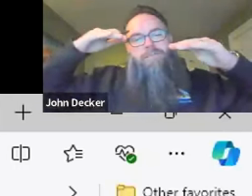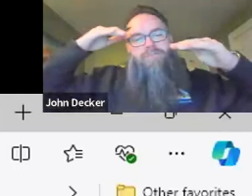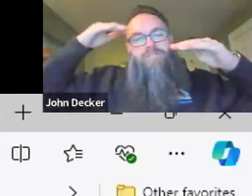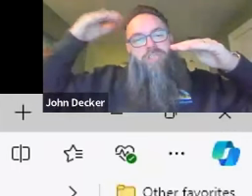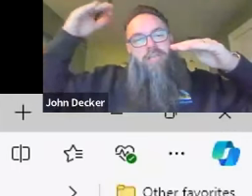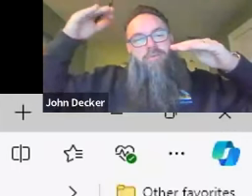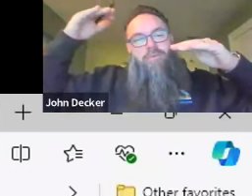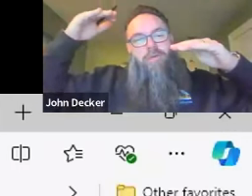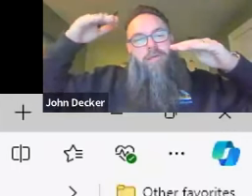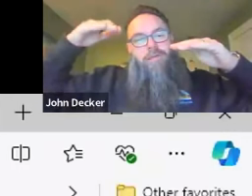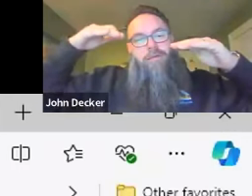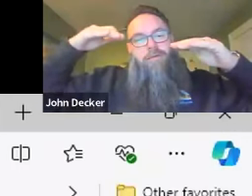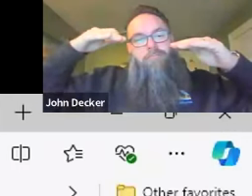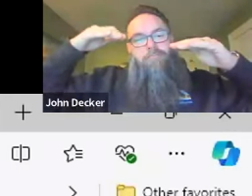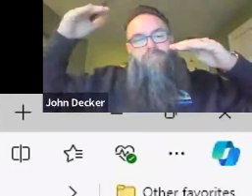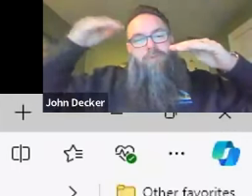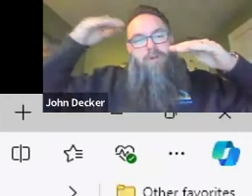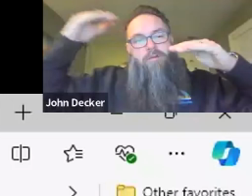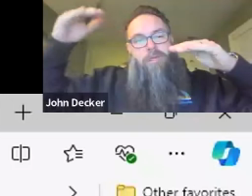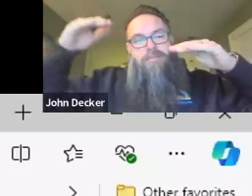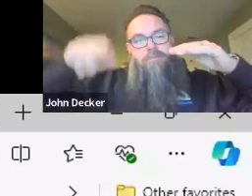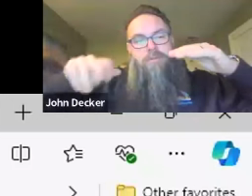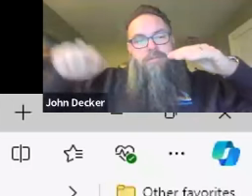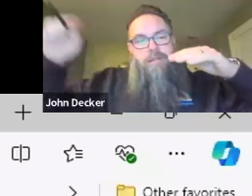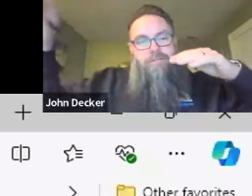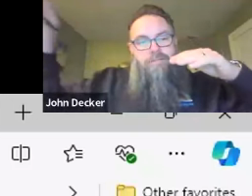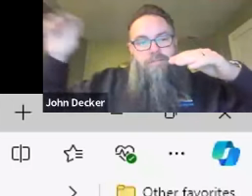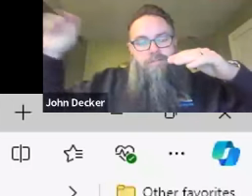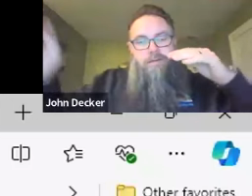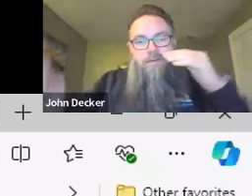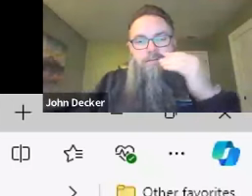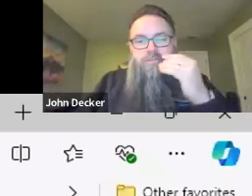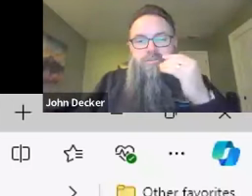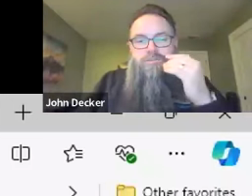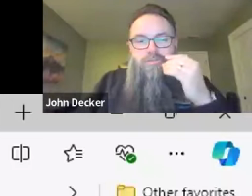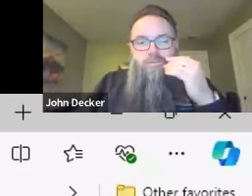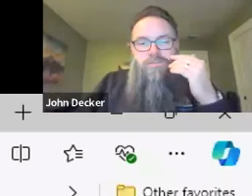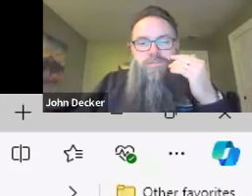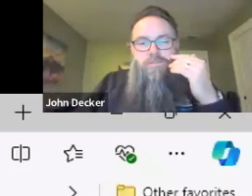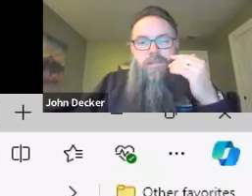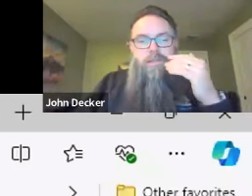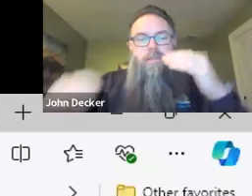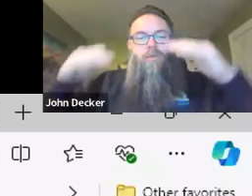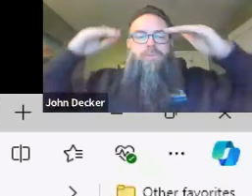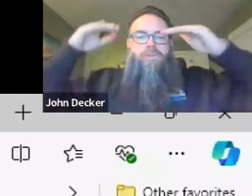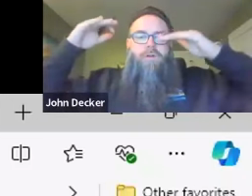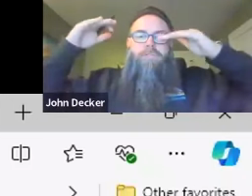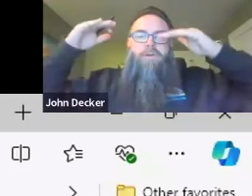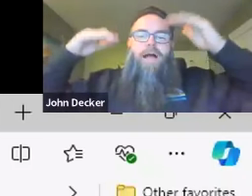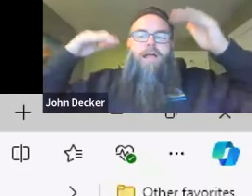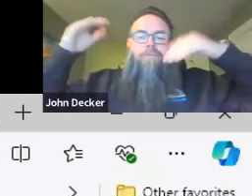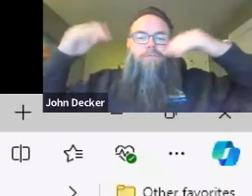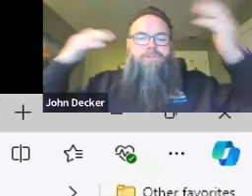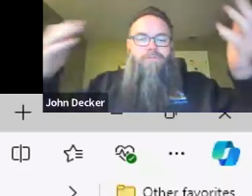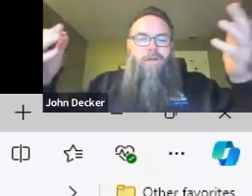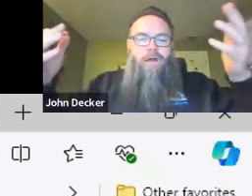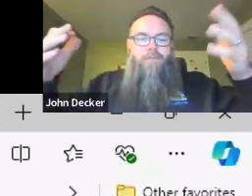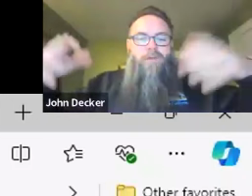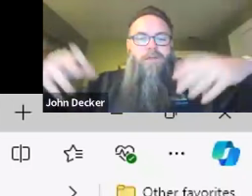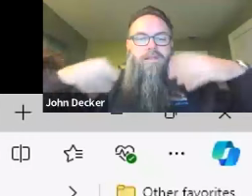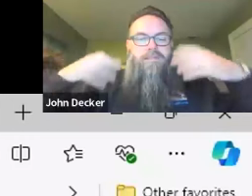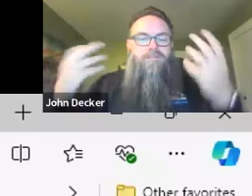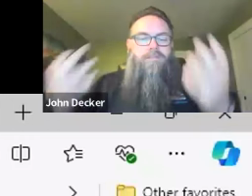see if those January benchmark rates, the ones that I just showed you on the previous screen, whether or not they're higher than those